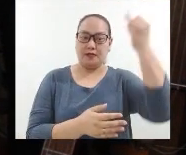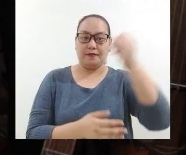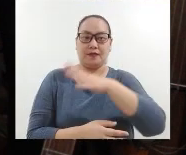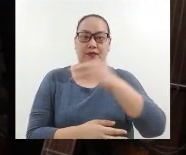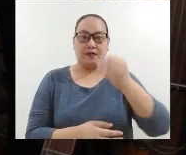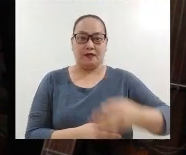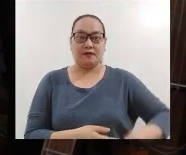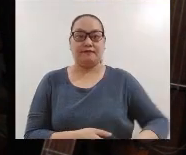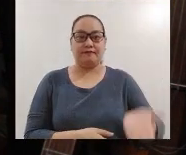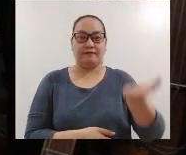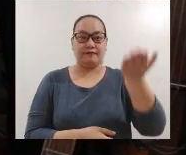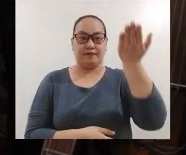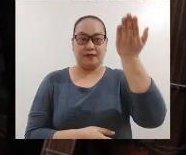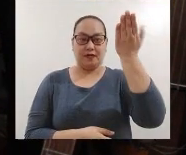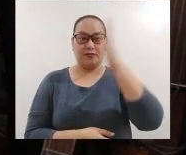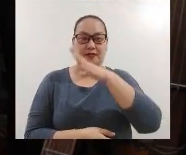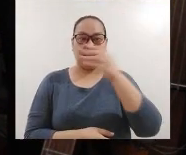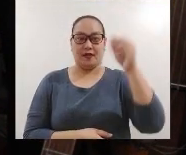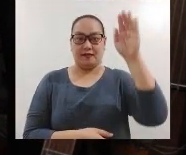fall